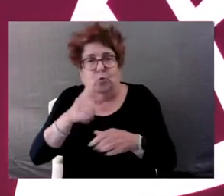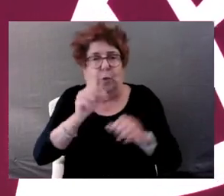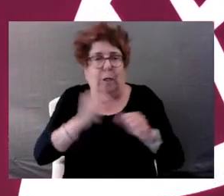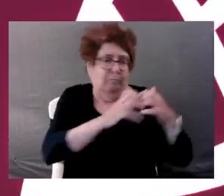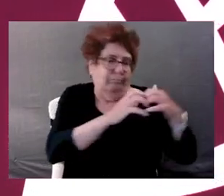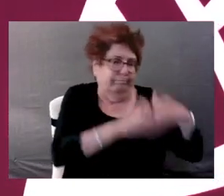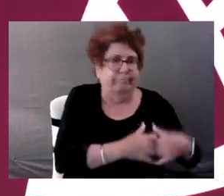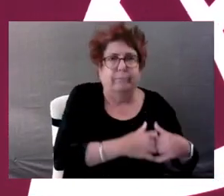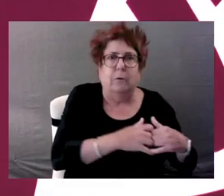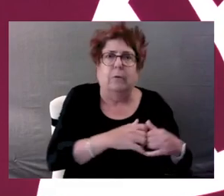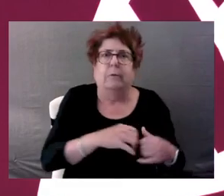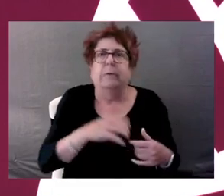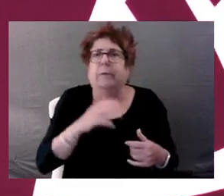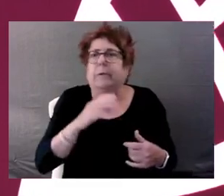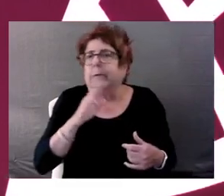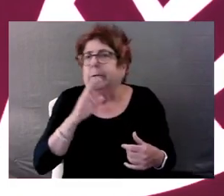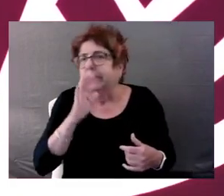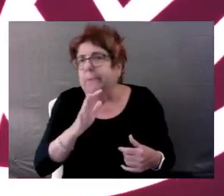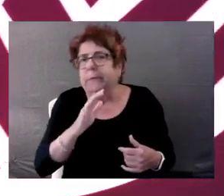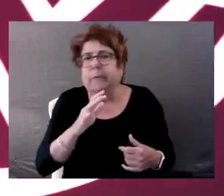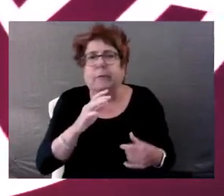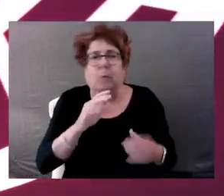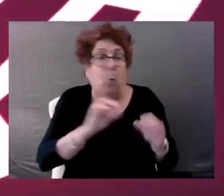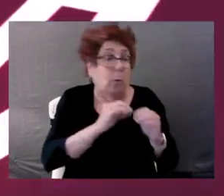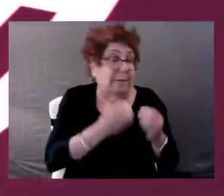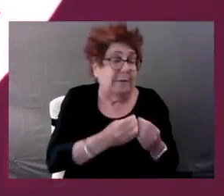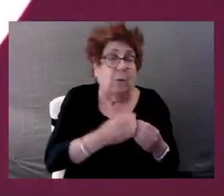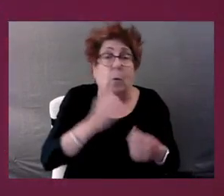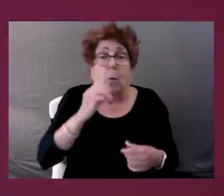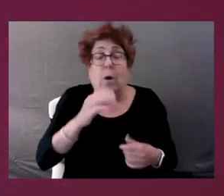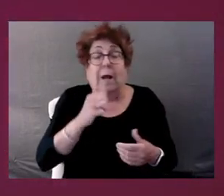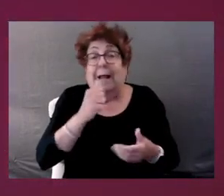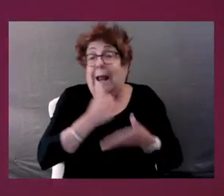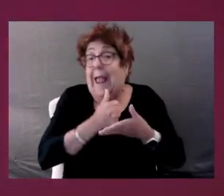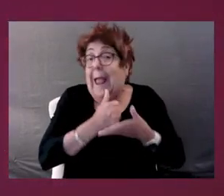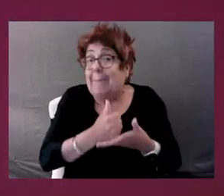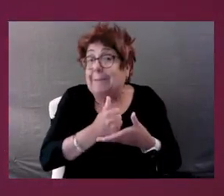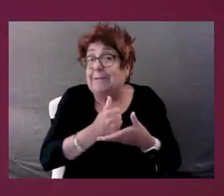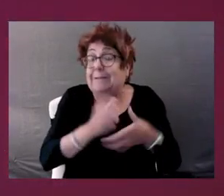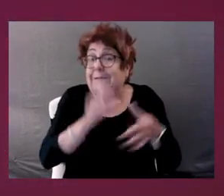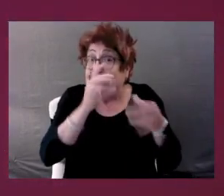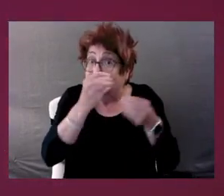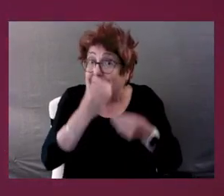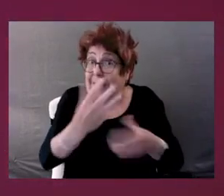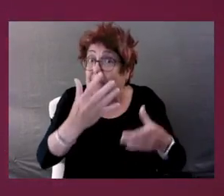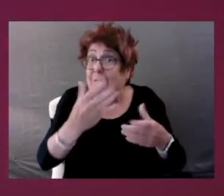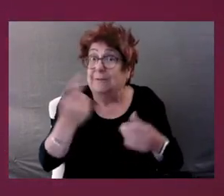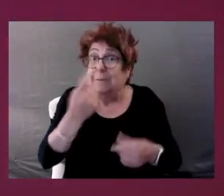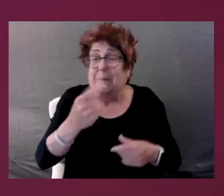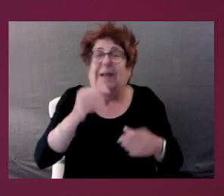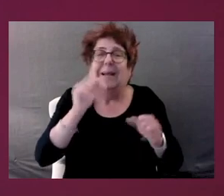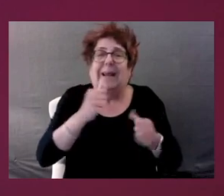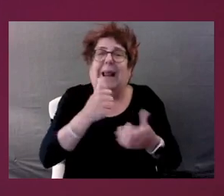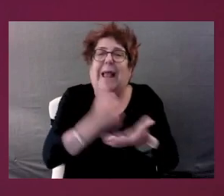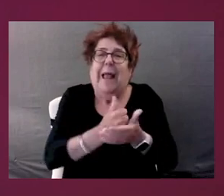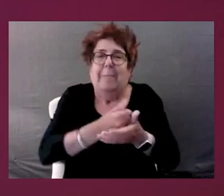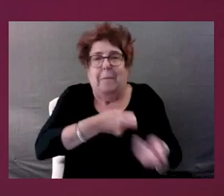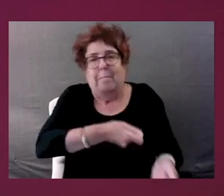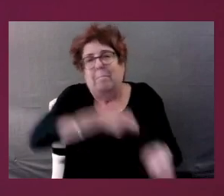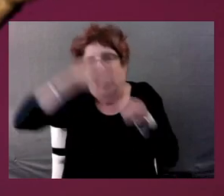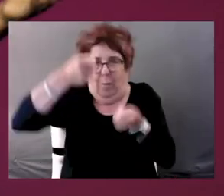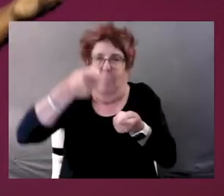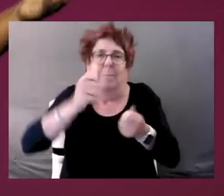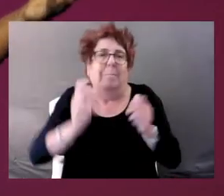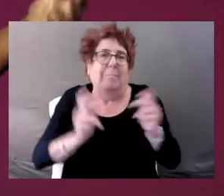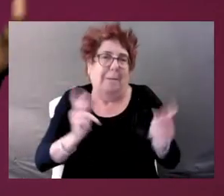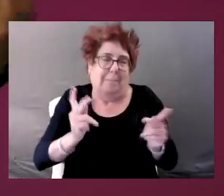or your grantors, really, or you can actually help say something that can lift people up. And it doesn't also have to be, sometimes we think that it